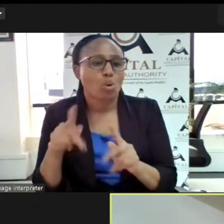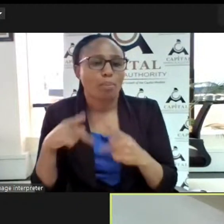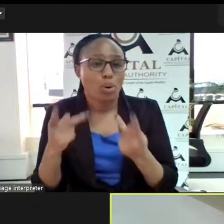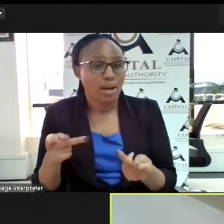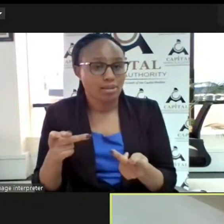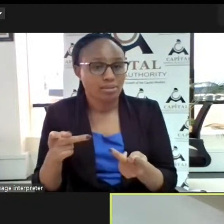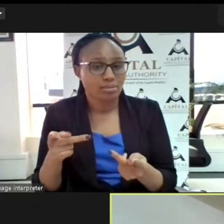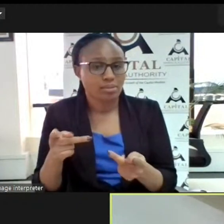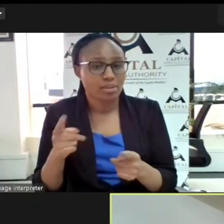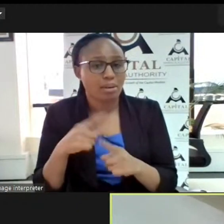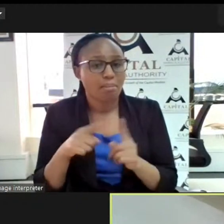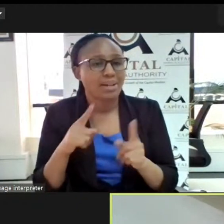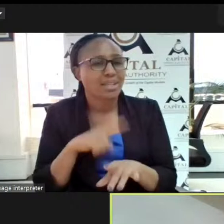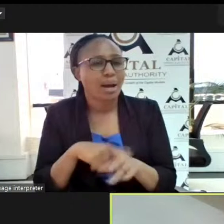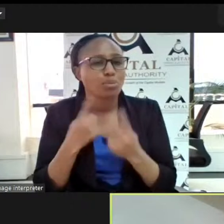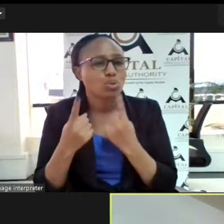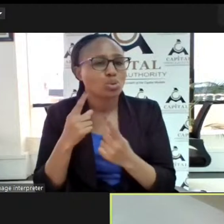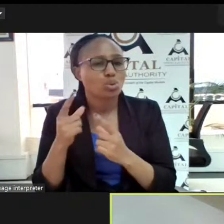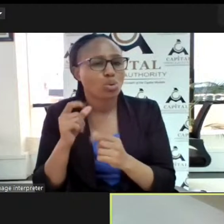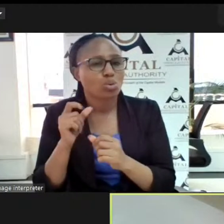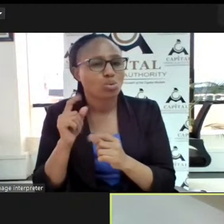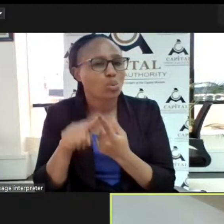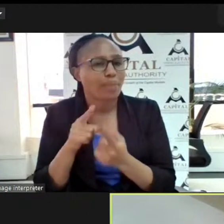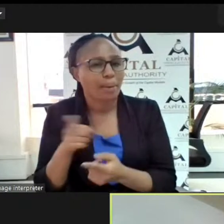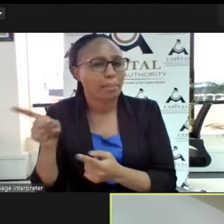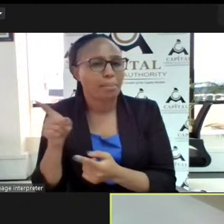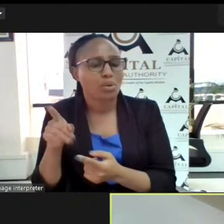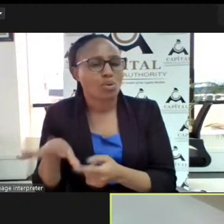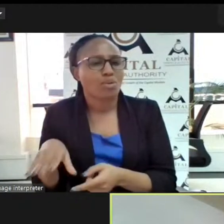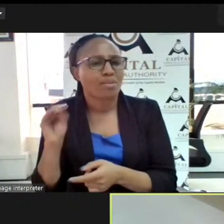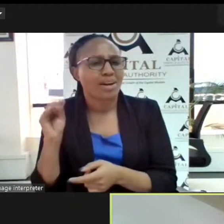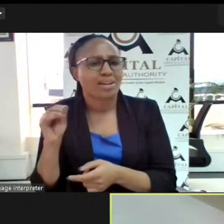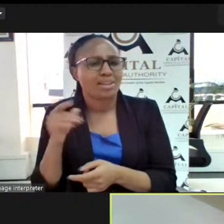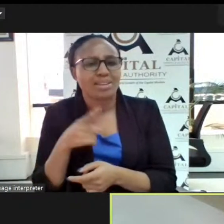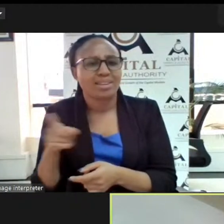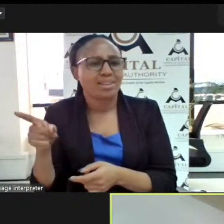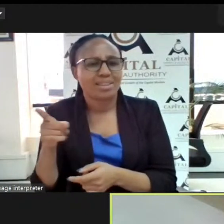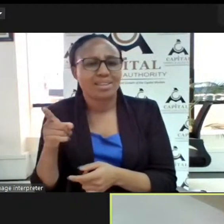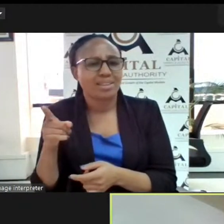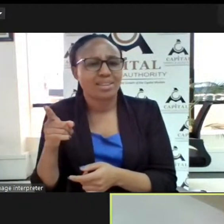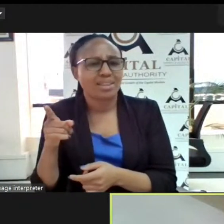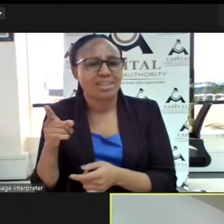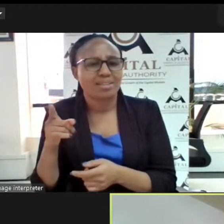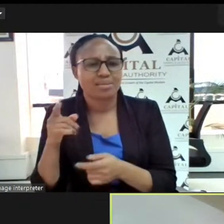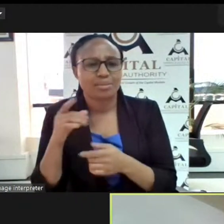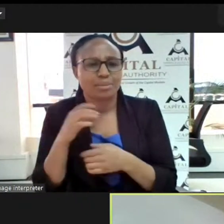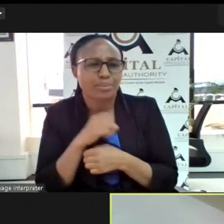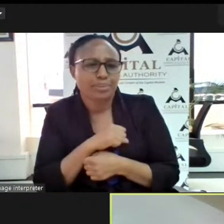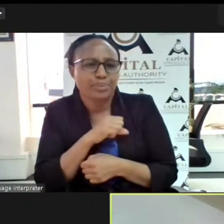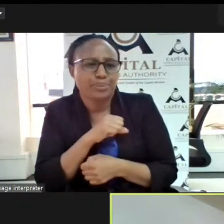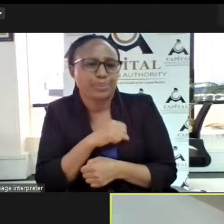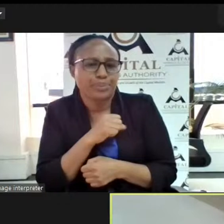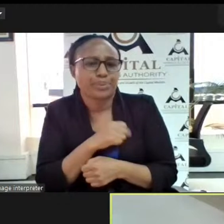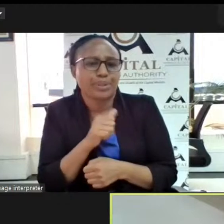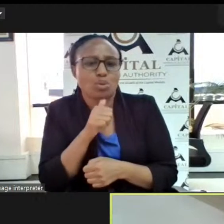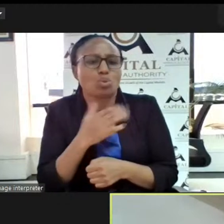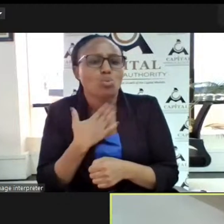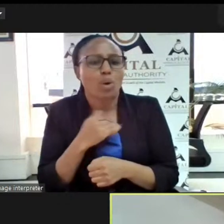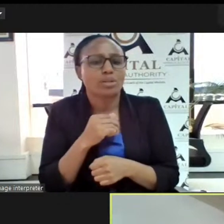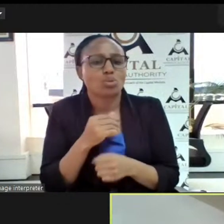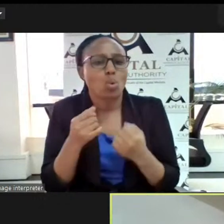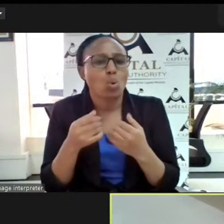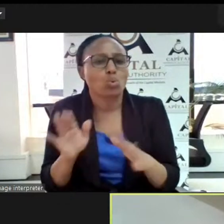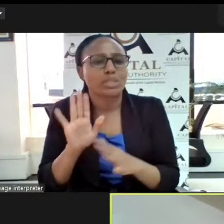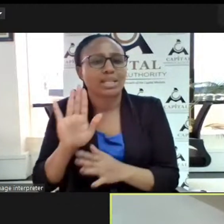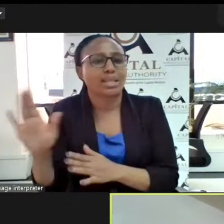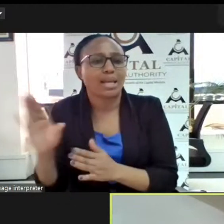But when you talk to them properly, you find that actually they're not. They're actually very conservative and very risk averse. They don't want to lose any of their money.